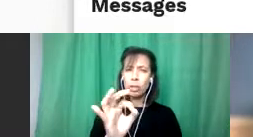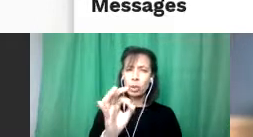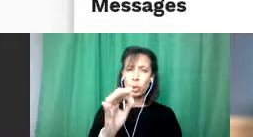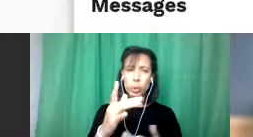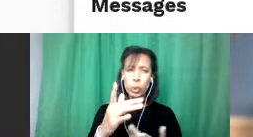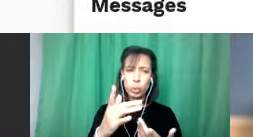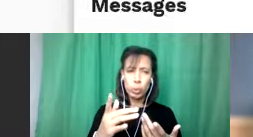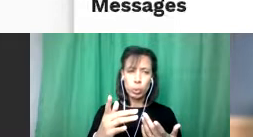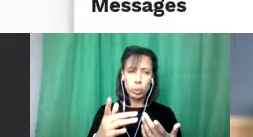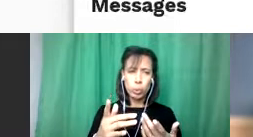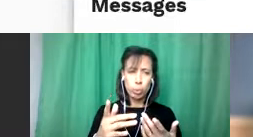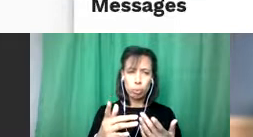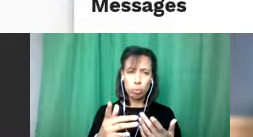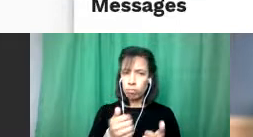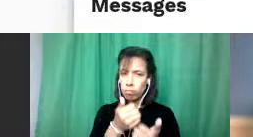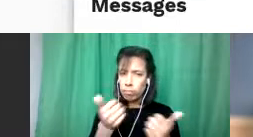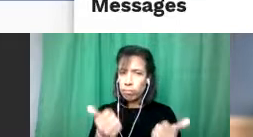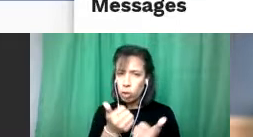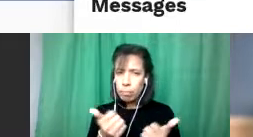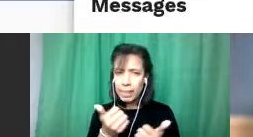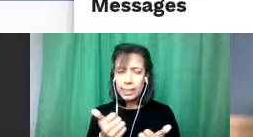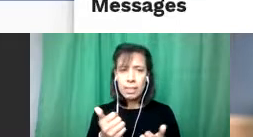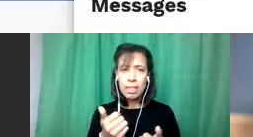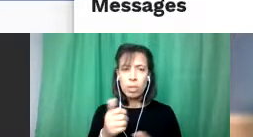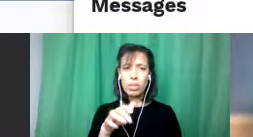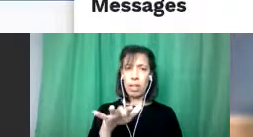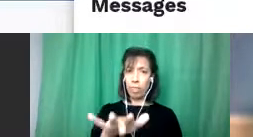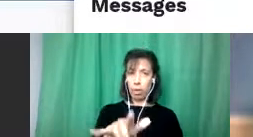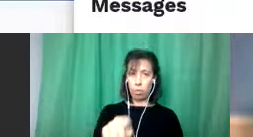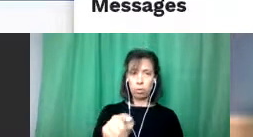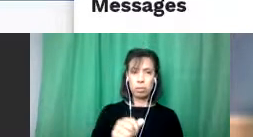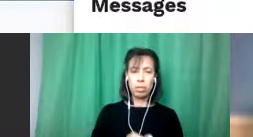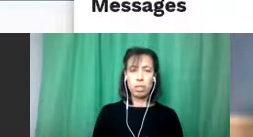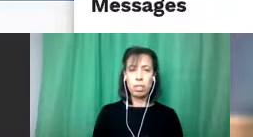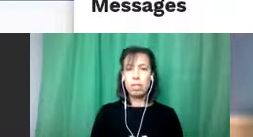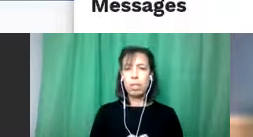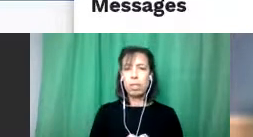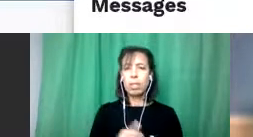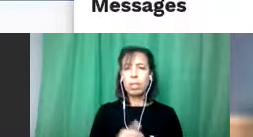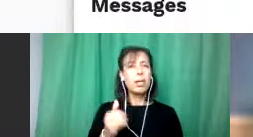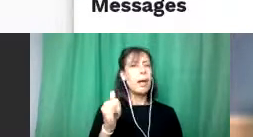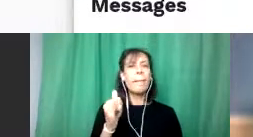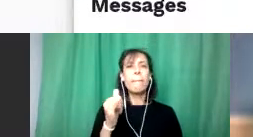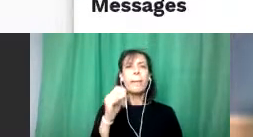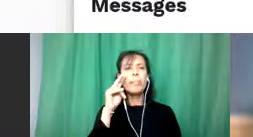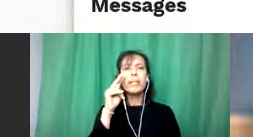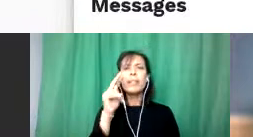there was this one. Now, if you've not had a chance to look at the David Bowd